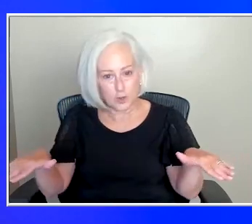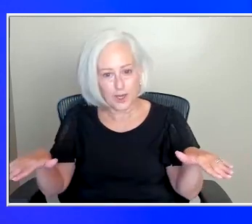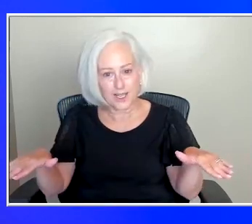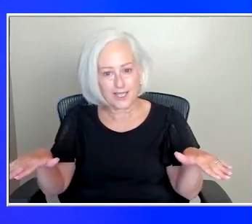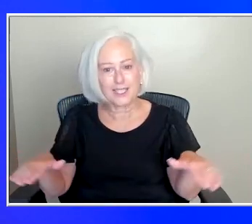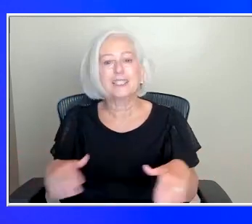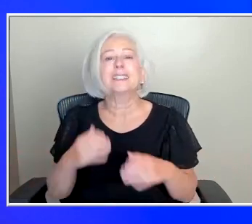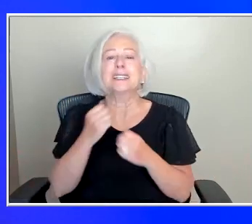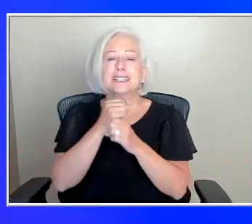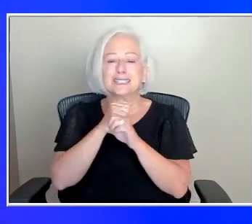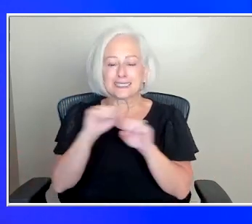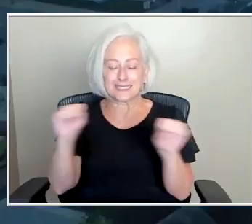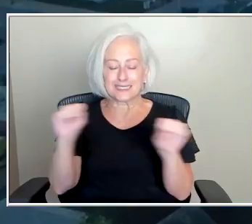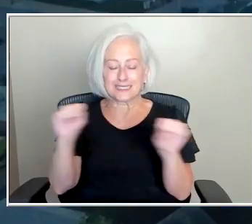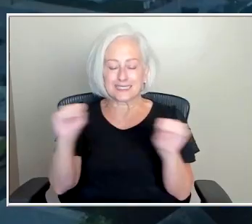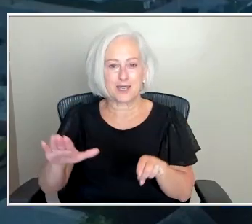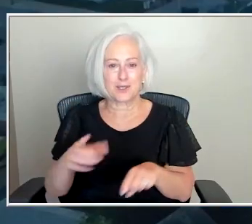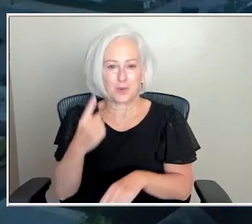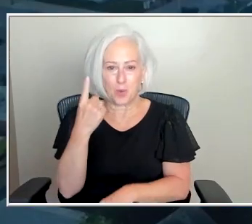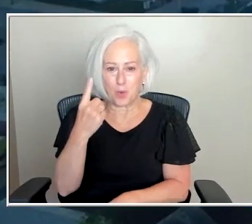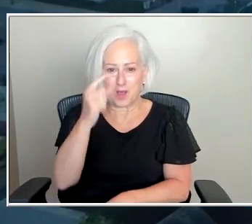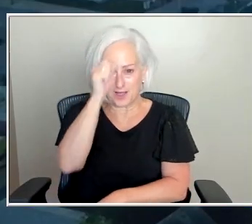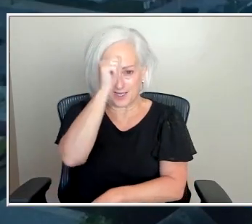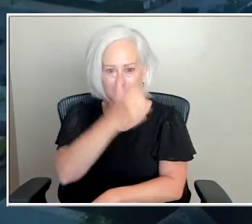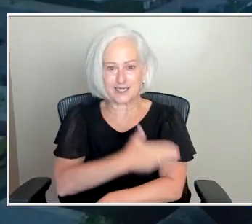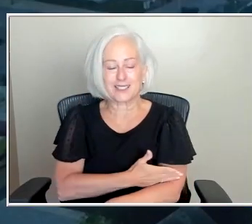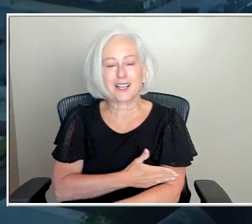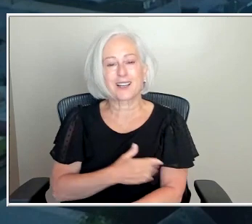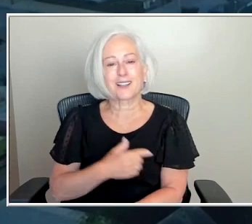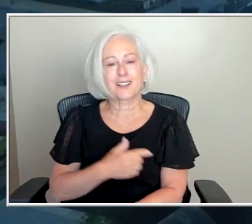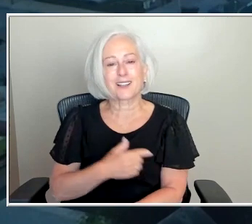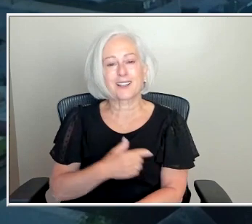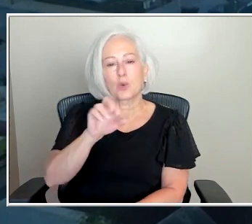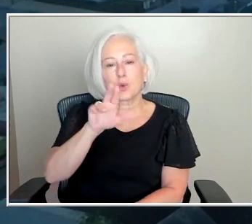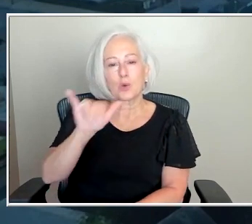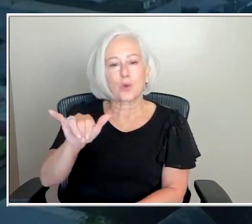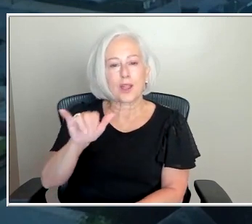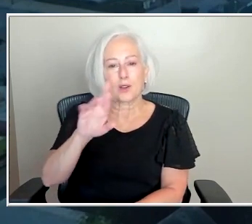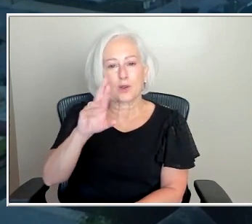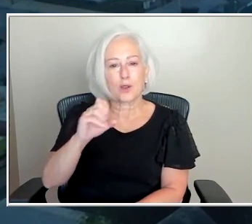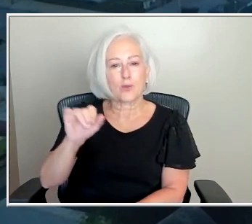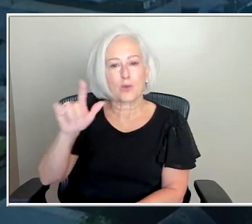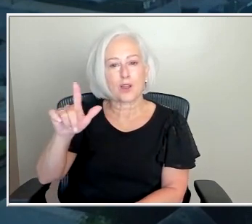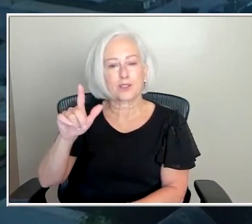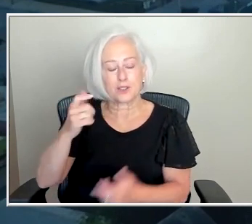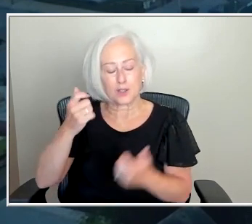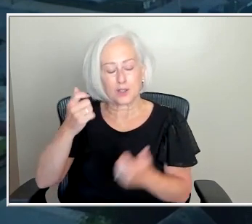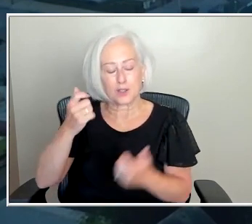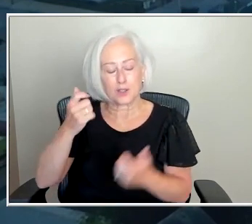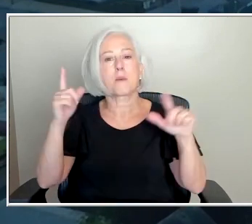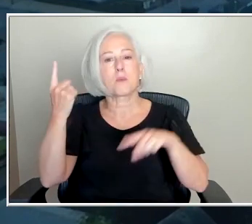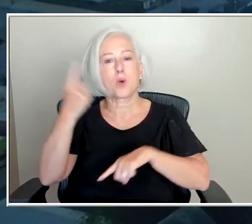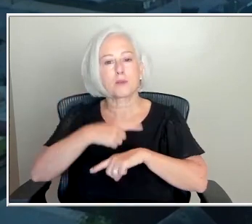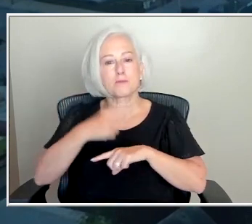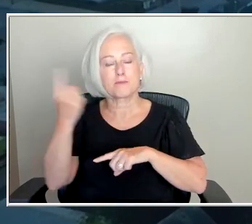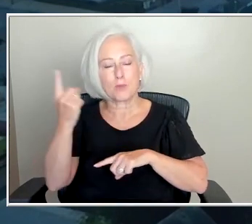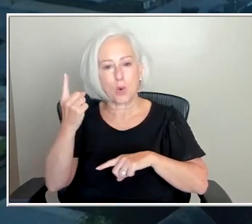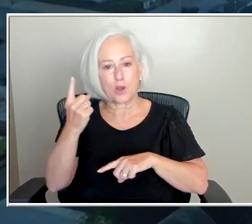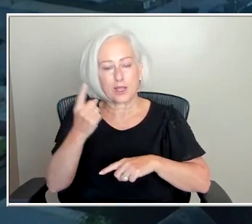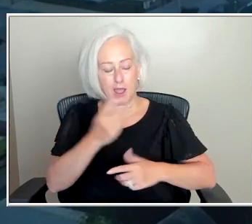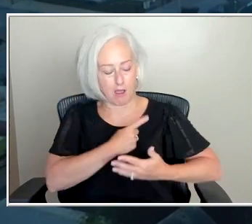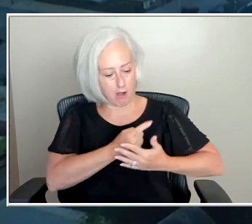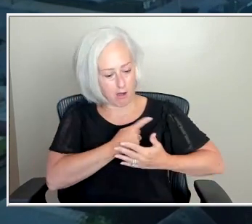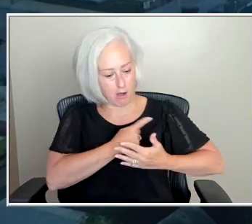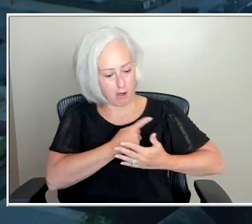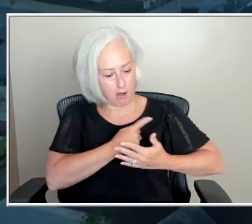Janine Kiesling explains. Gregory Russell woke up one morning with a racing heart and decided to get it checked out. Doctors took